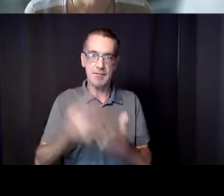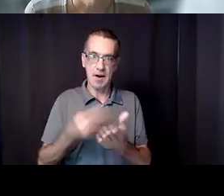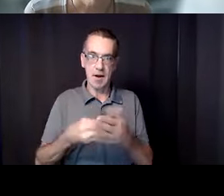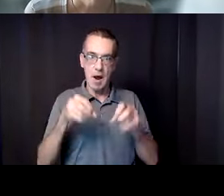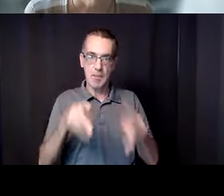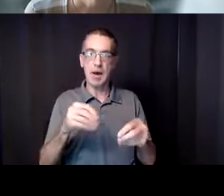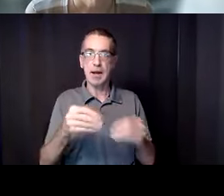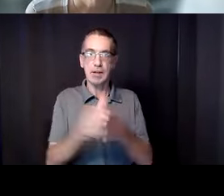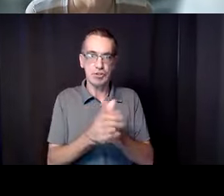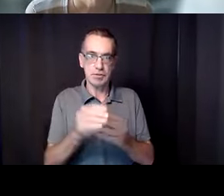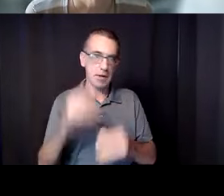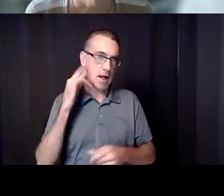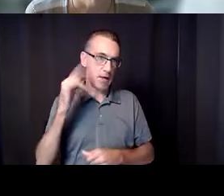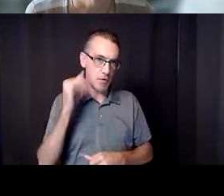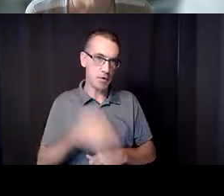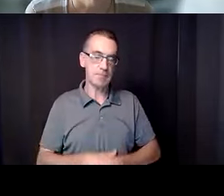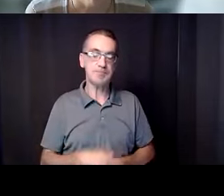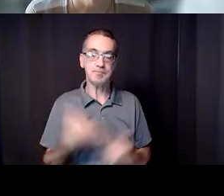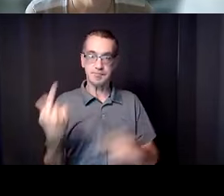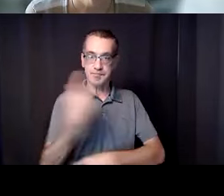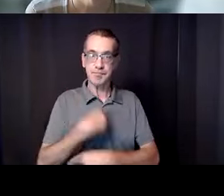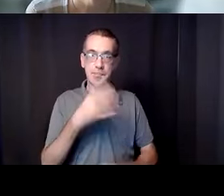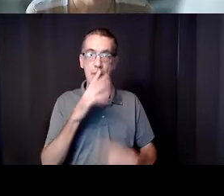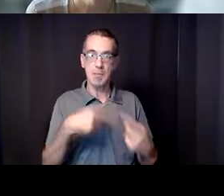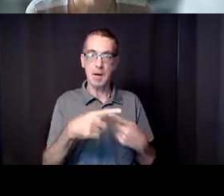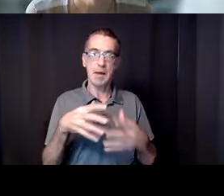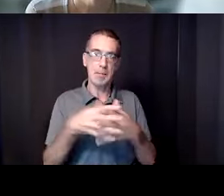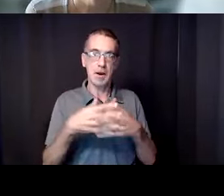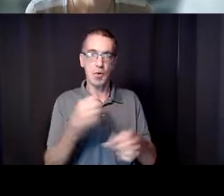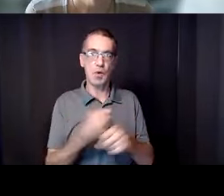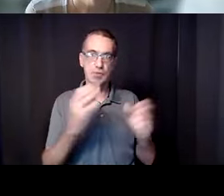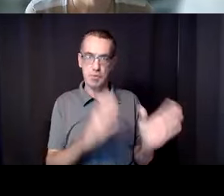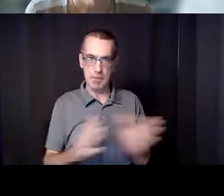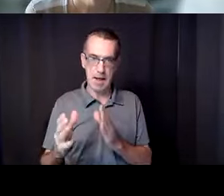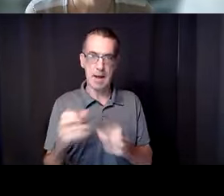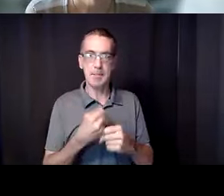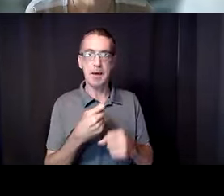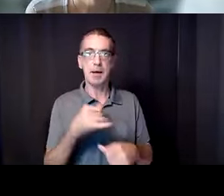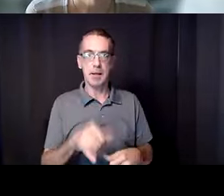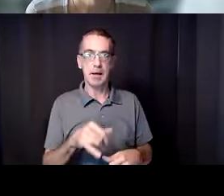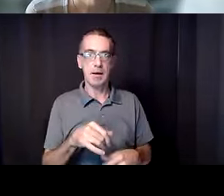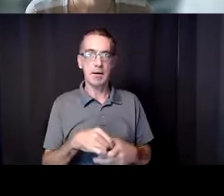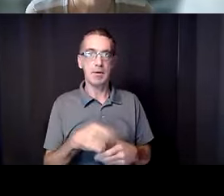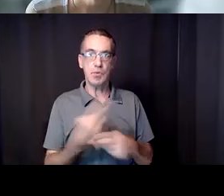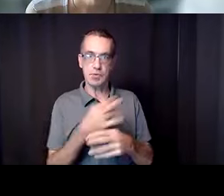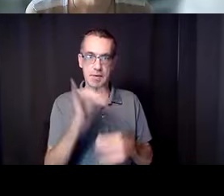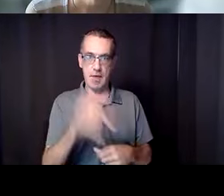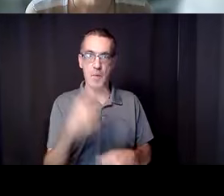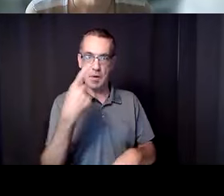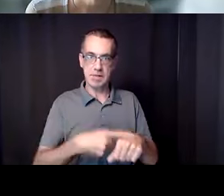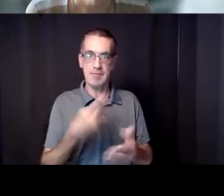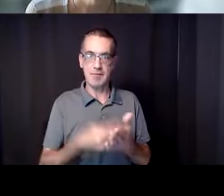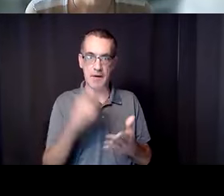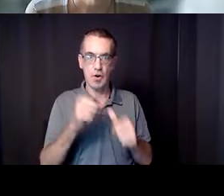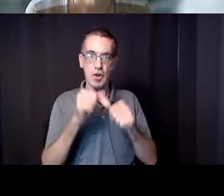Initiatives in California. Today, we're going to talk about the American Rescue Plan and making use of those one-time funds for